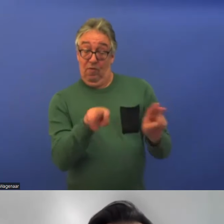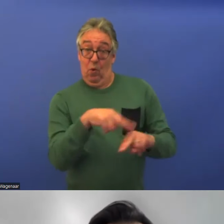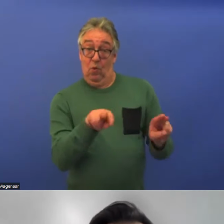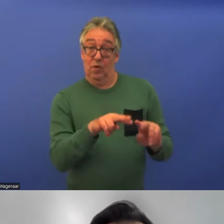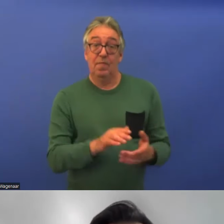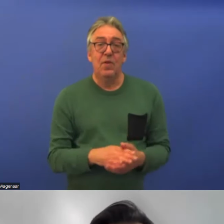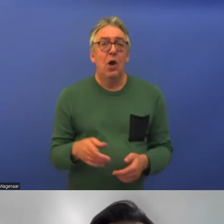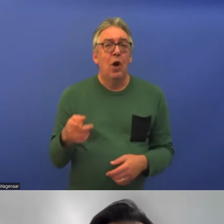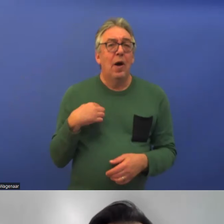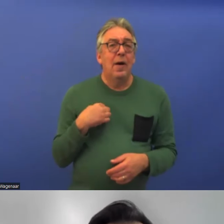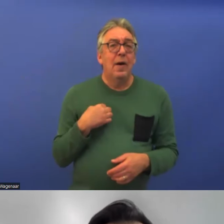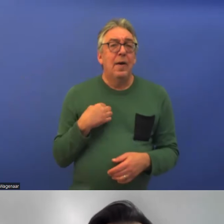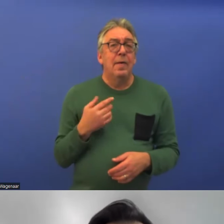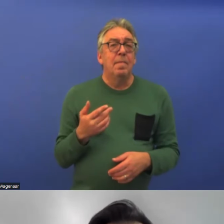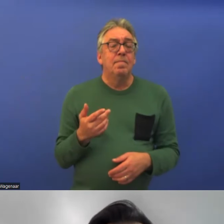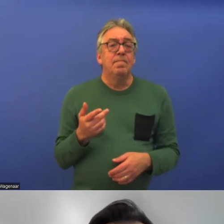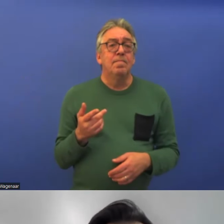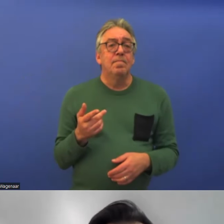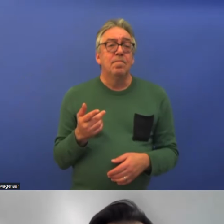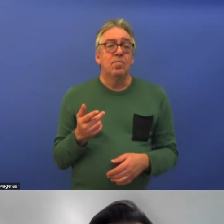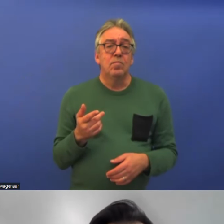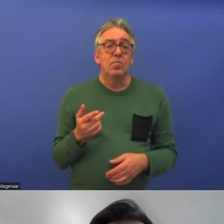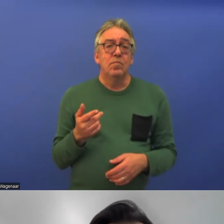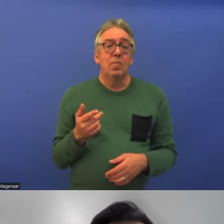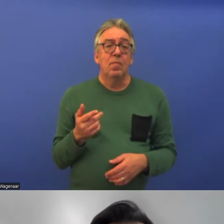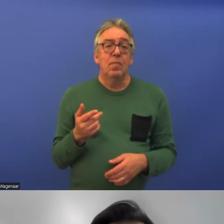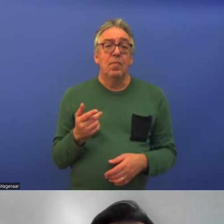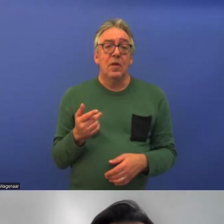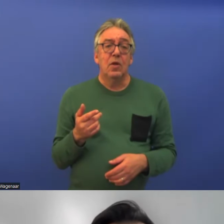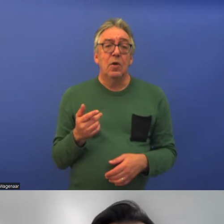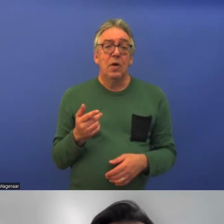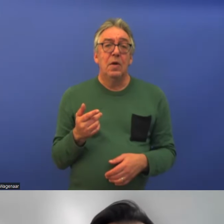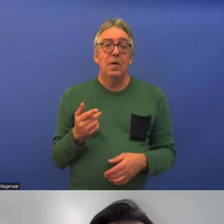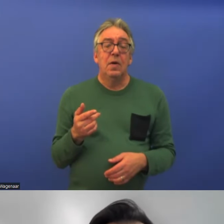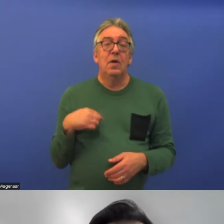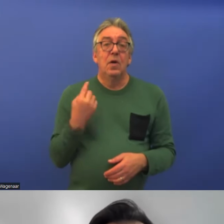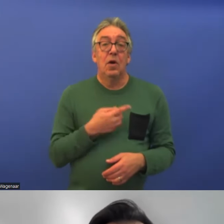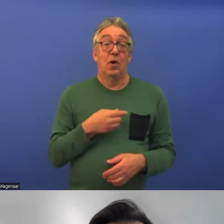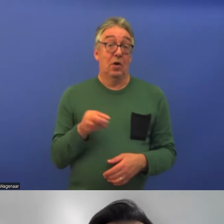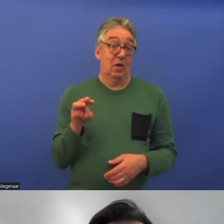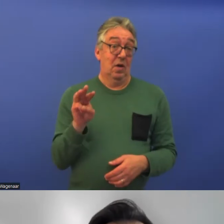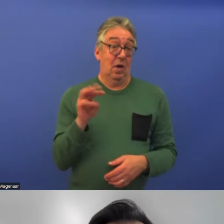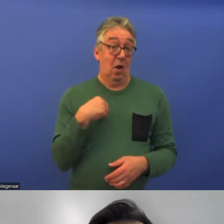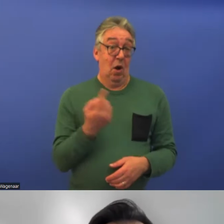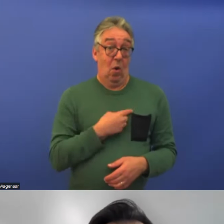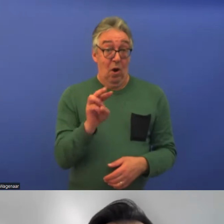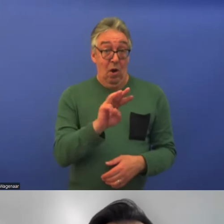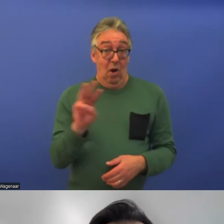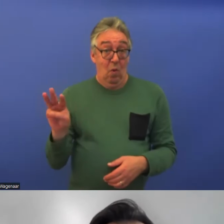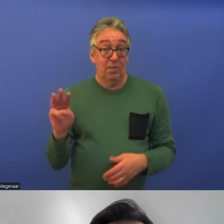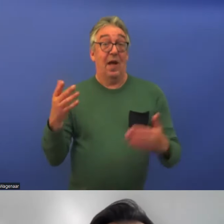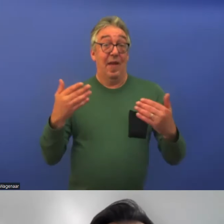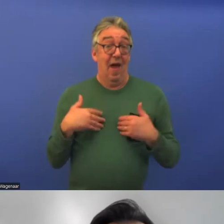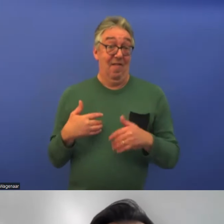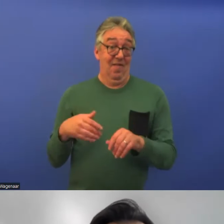that list that we, with our organizations, update frequently. And if you